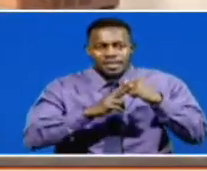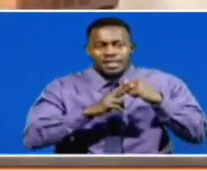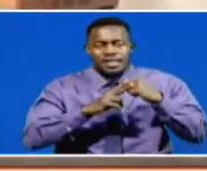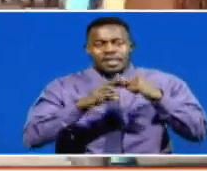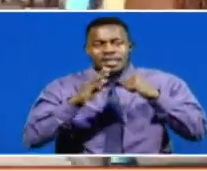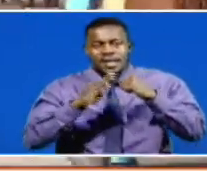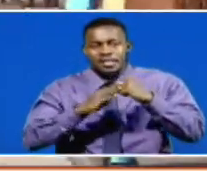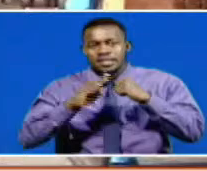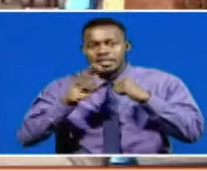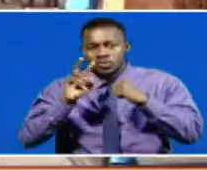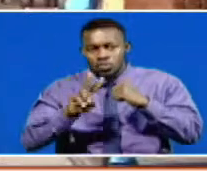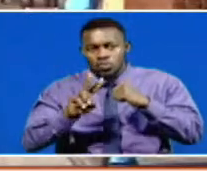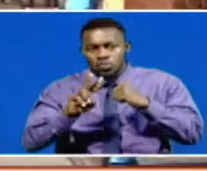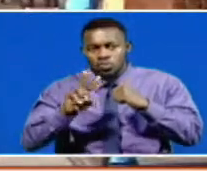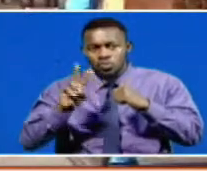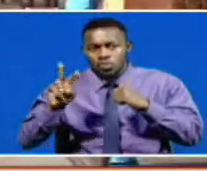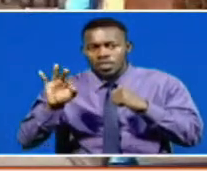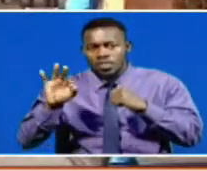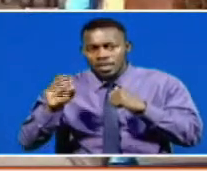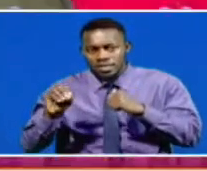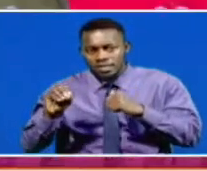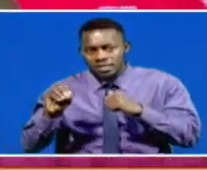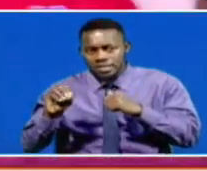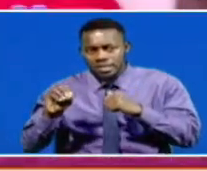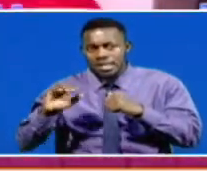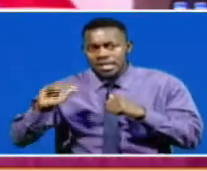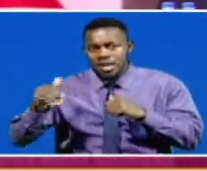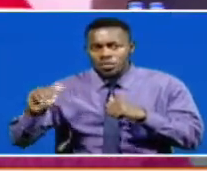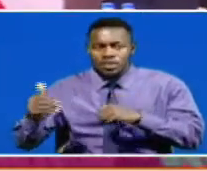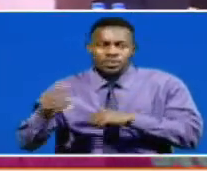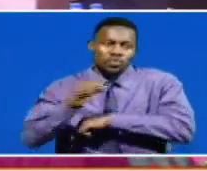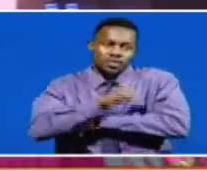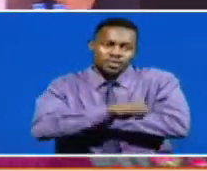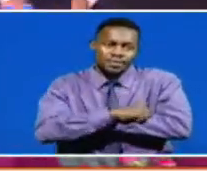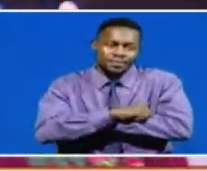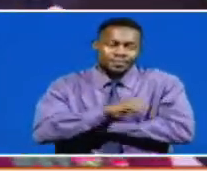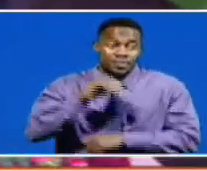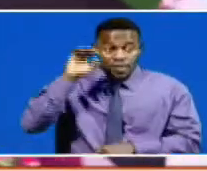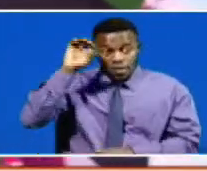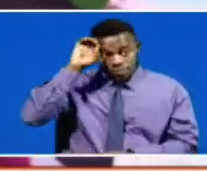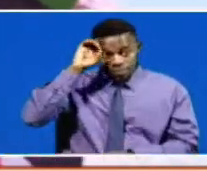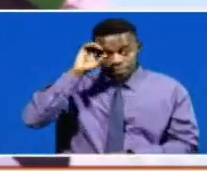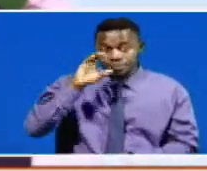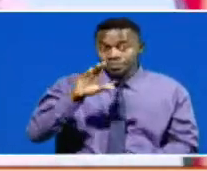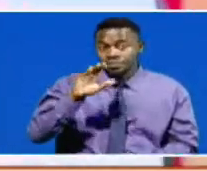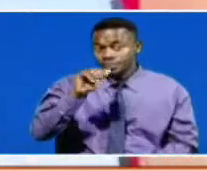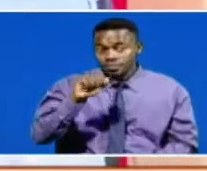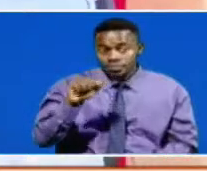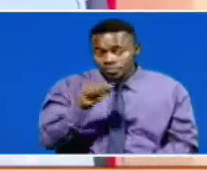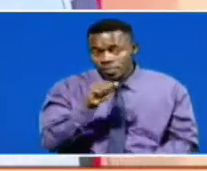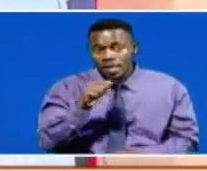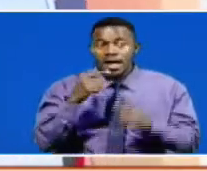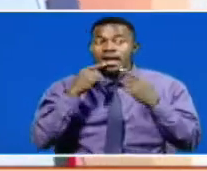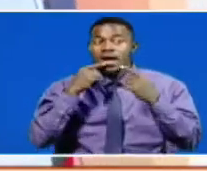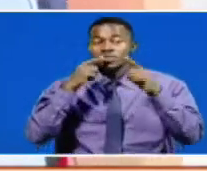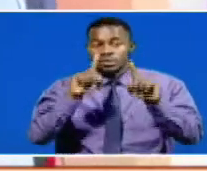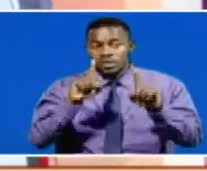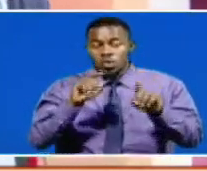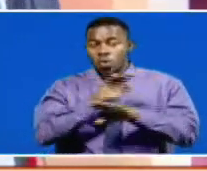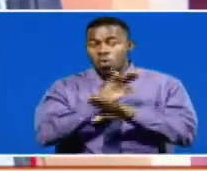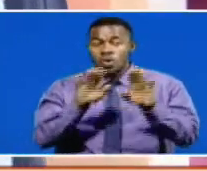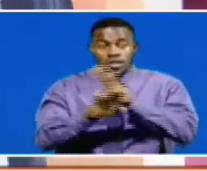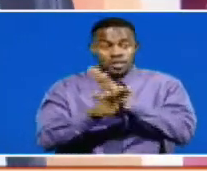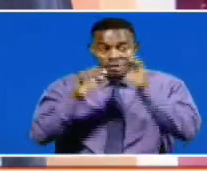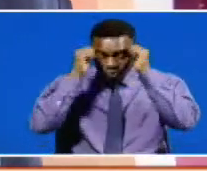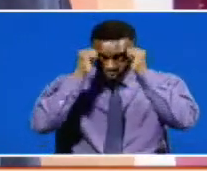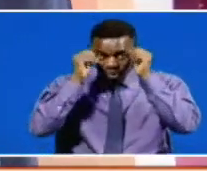792,230 students have been placed in sub-county schools. The education CS further noted that all students who scored 400 and above marks